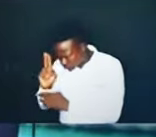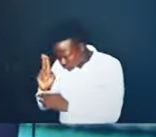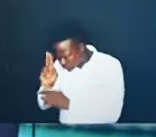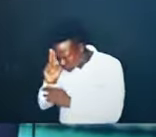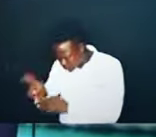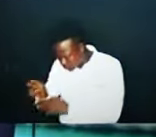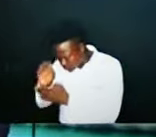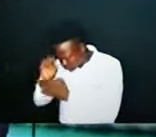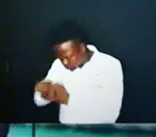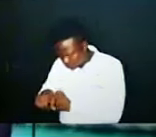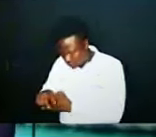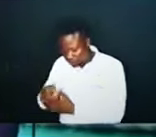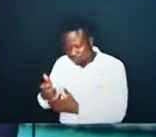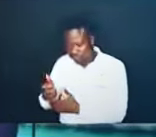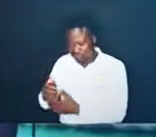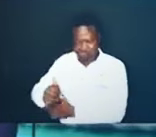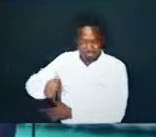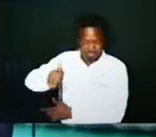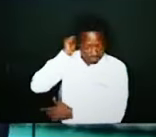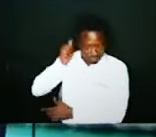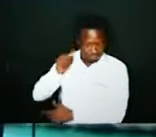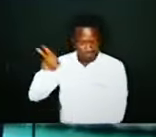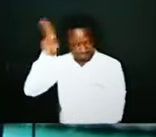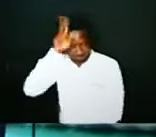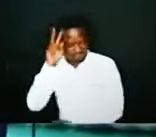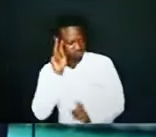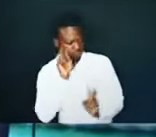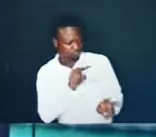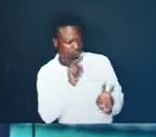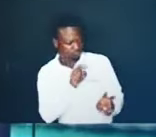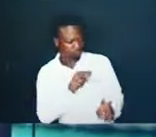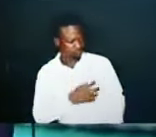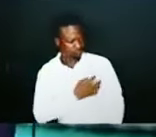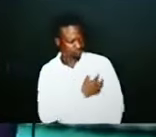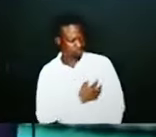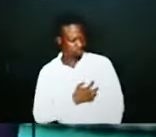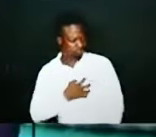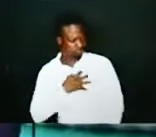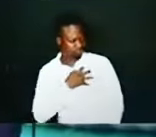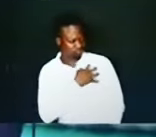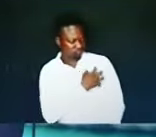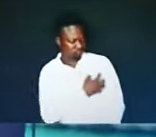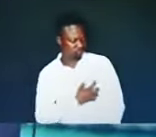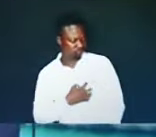enraged. Now Haman who said Mordecai in Kutu and sorry no no.